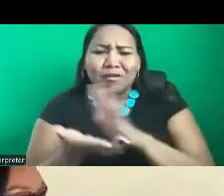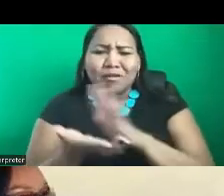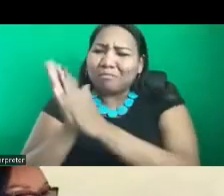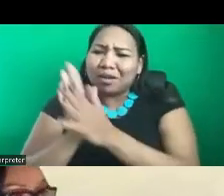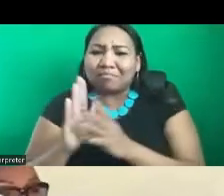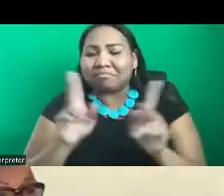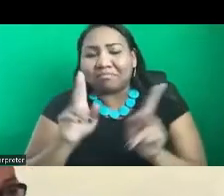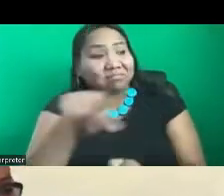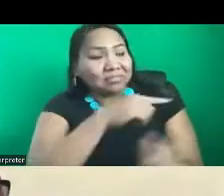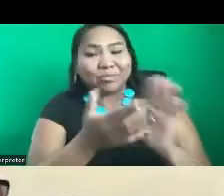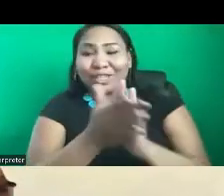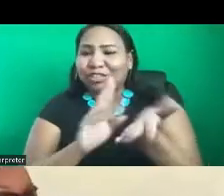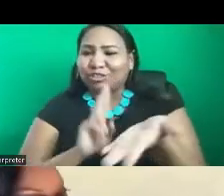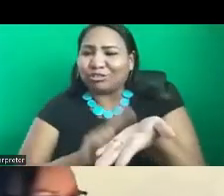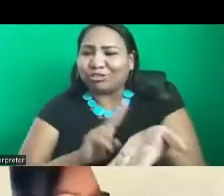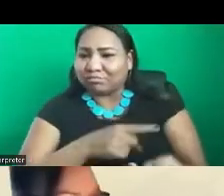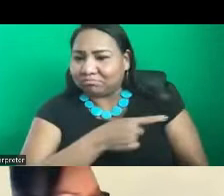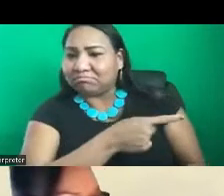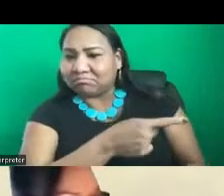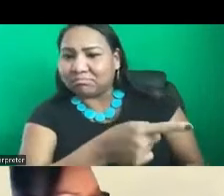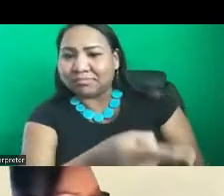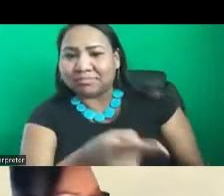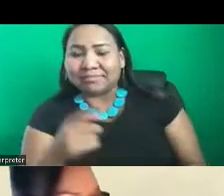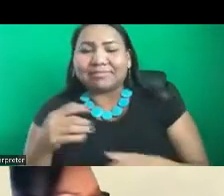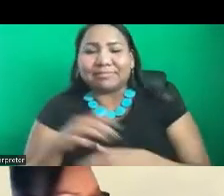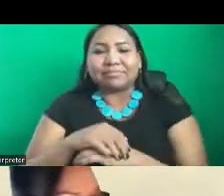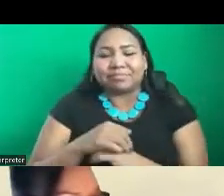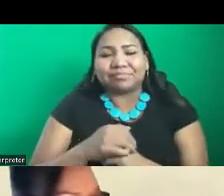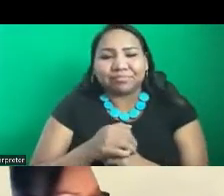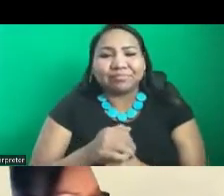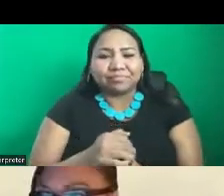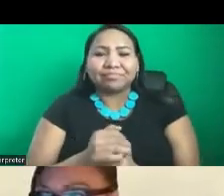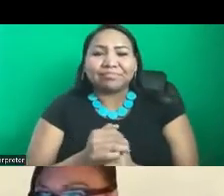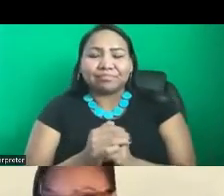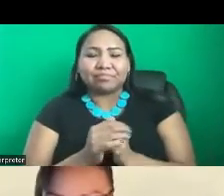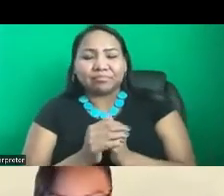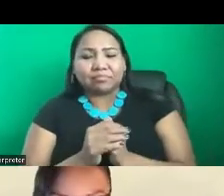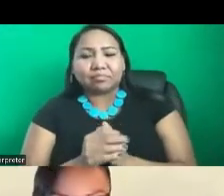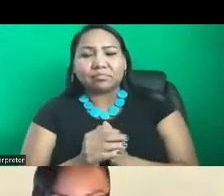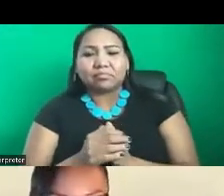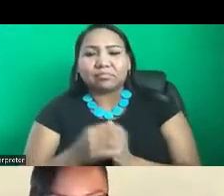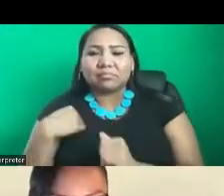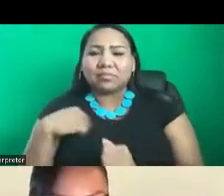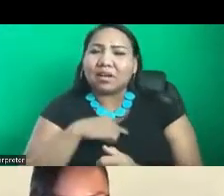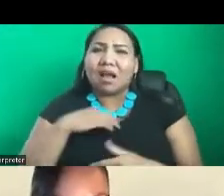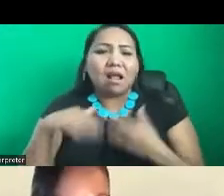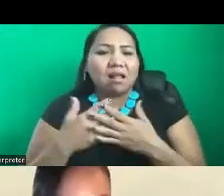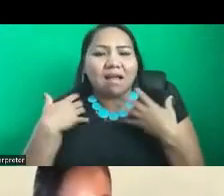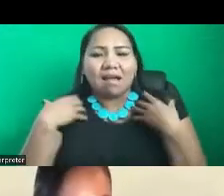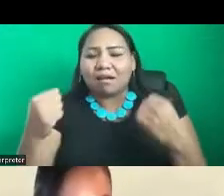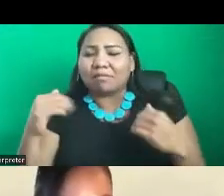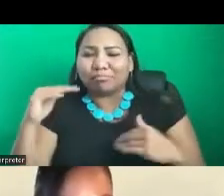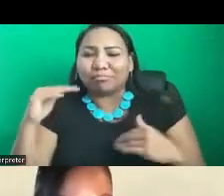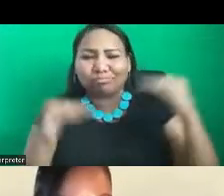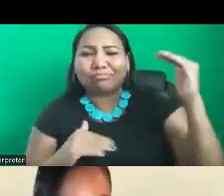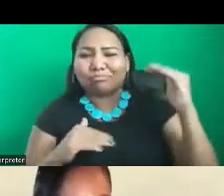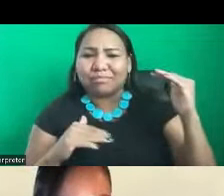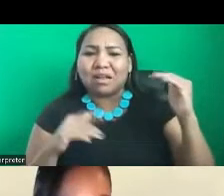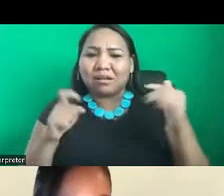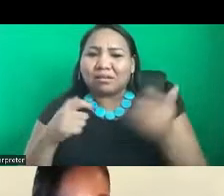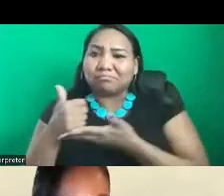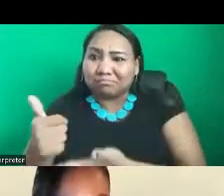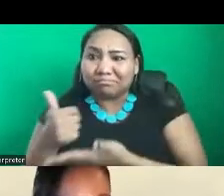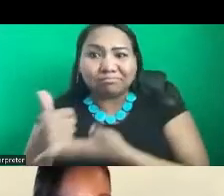people that we all know have such health disparities that we have to deal with every day with our